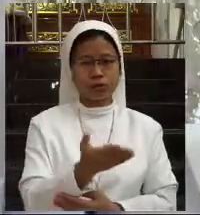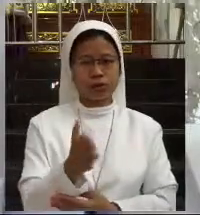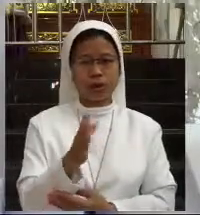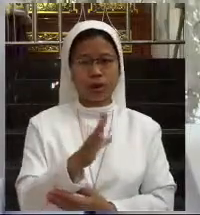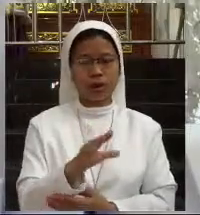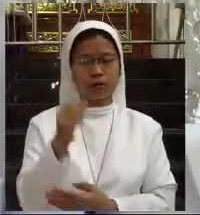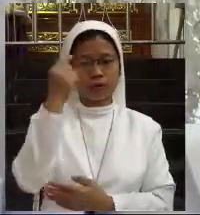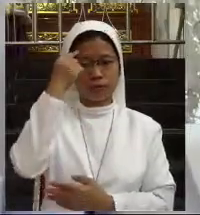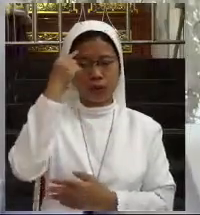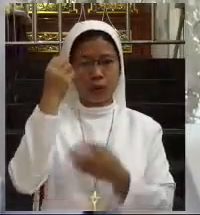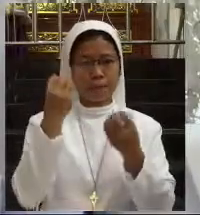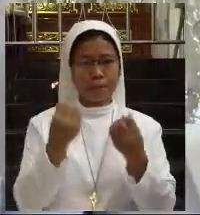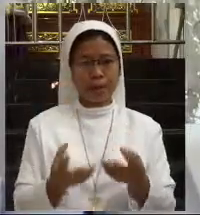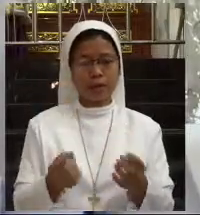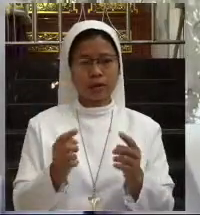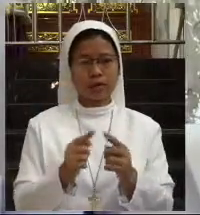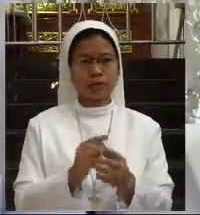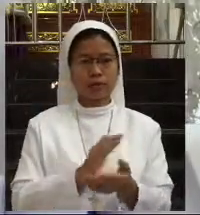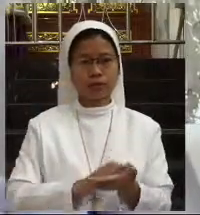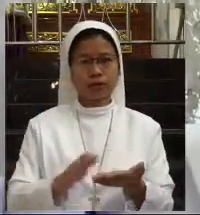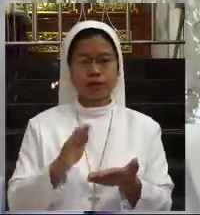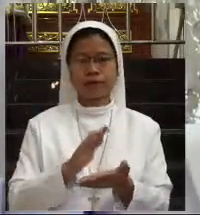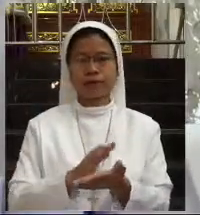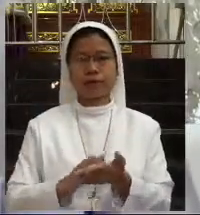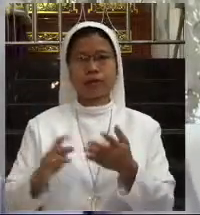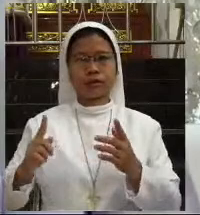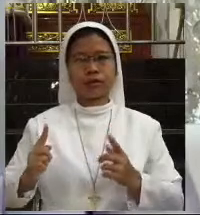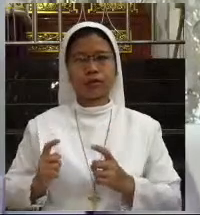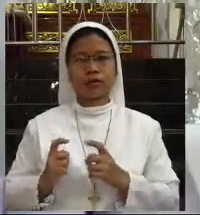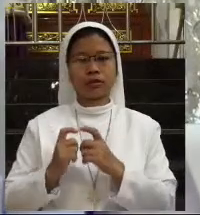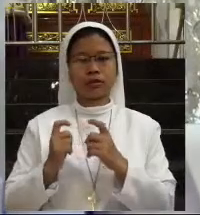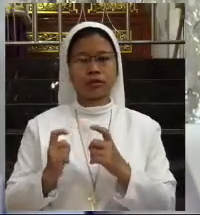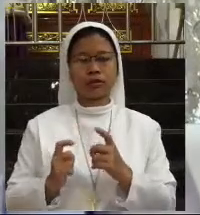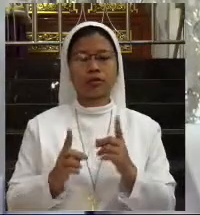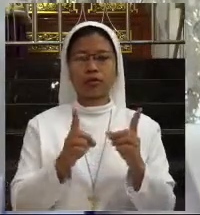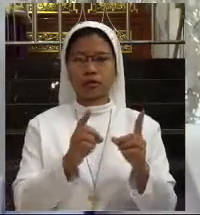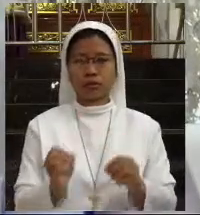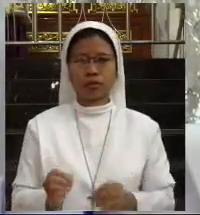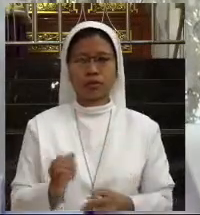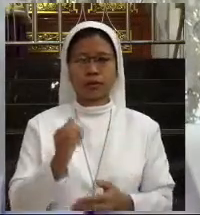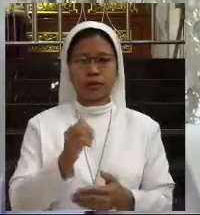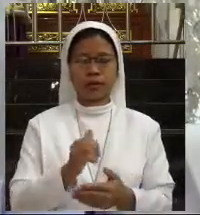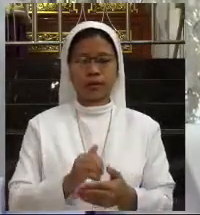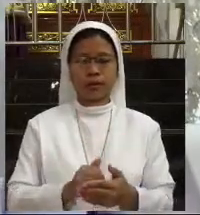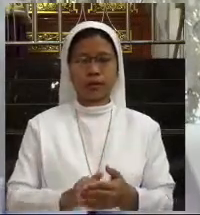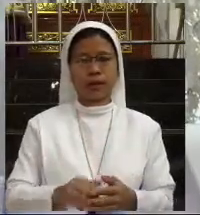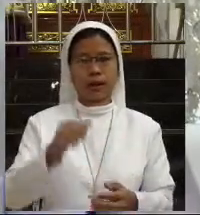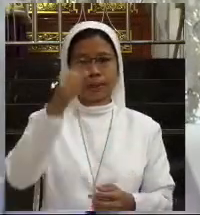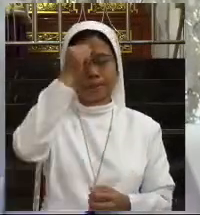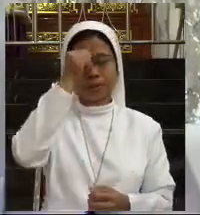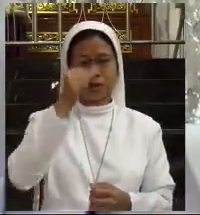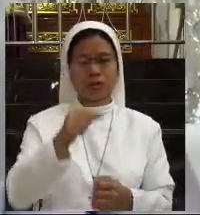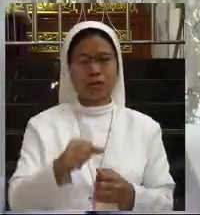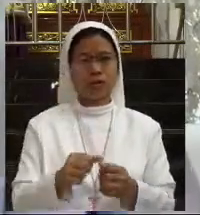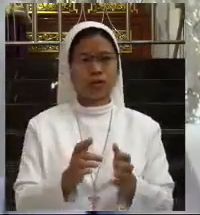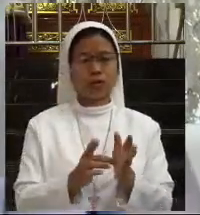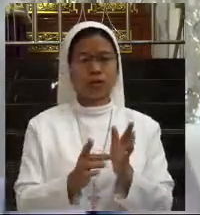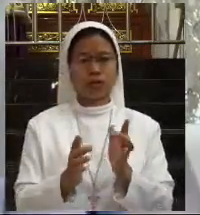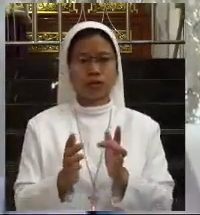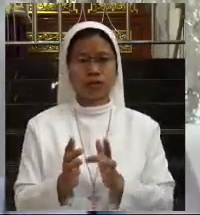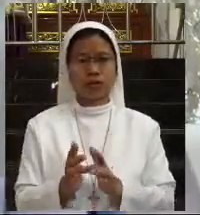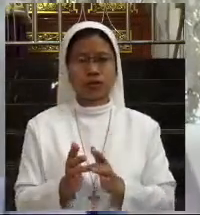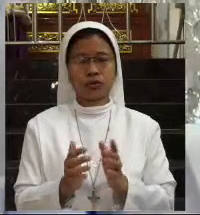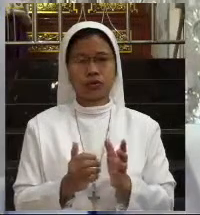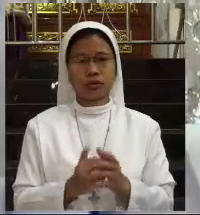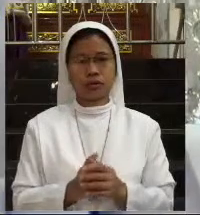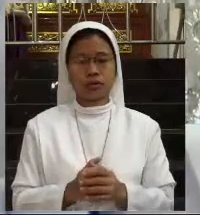for you and for many for the forgiveness of sins. Do this in memory